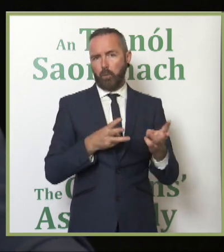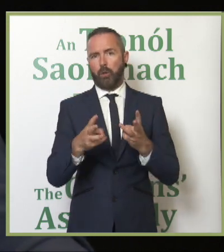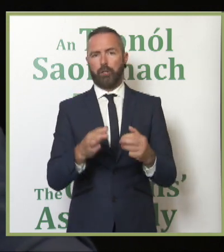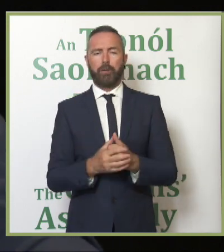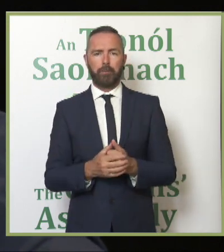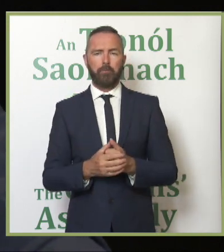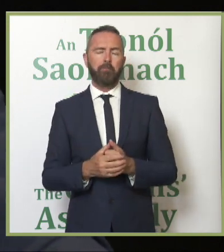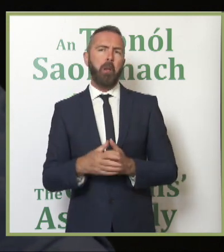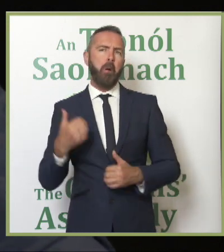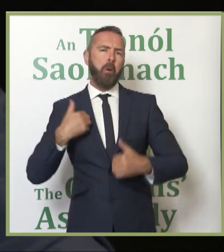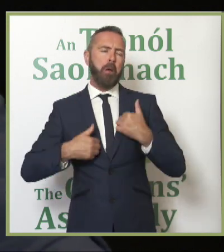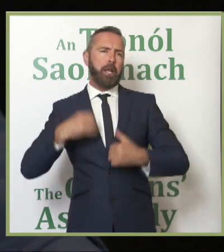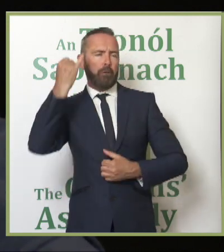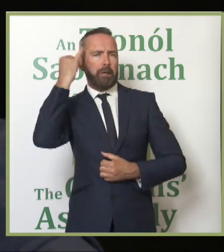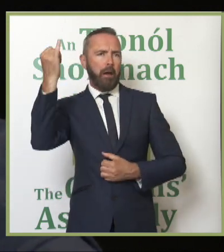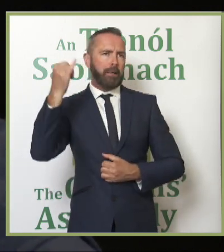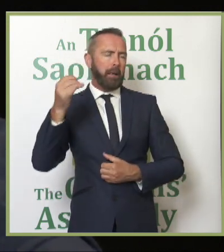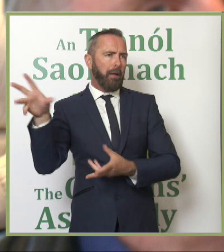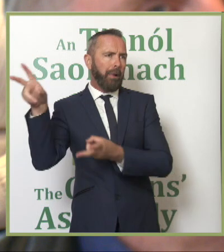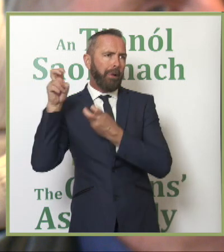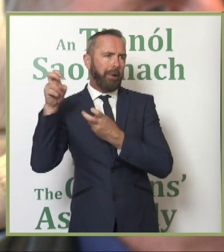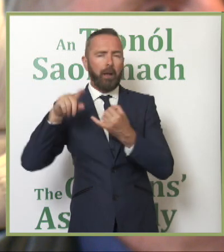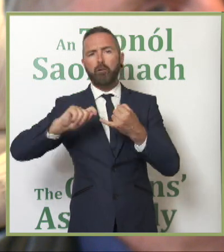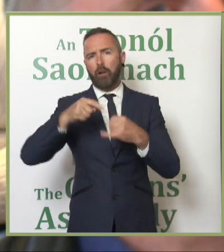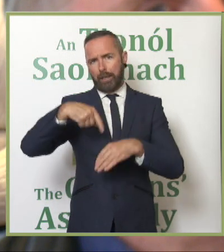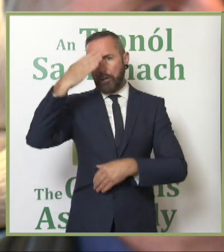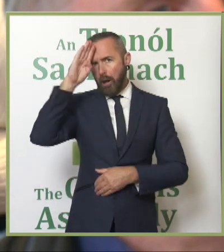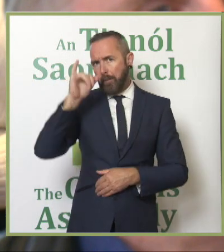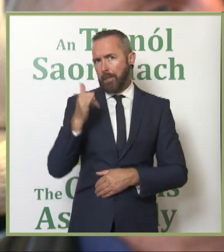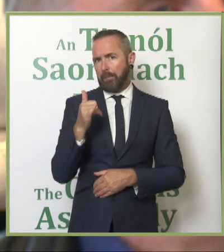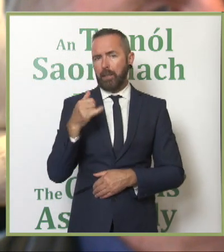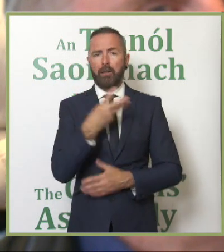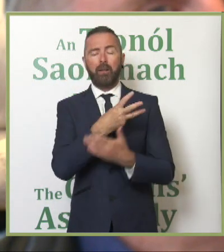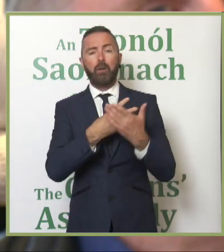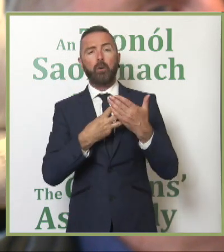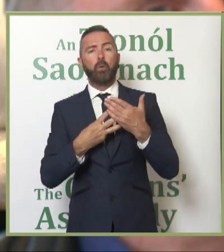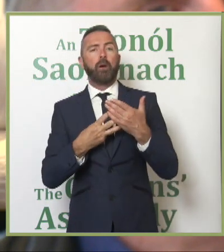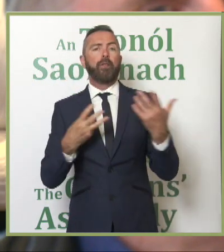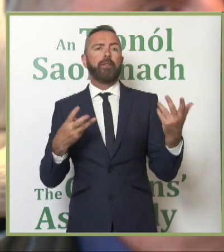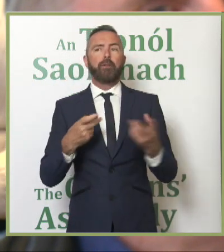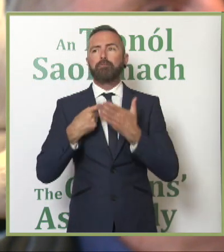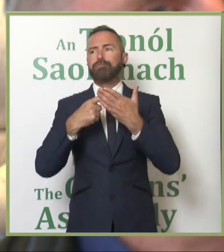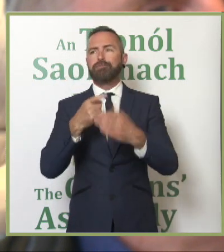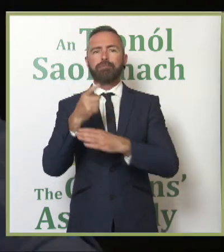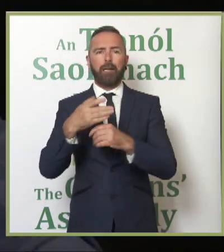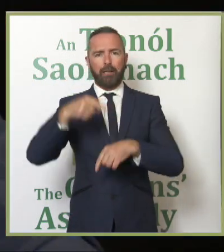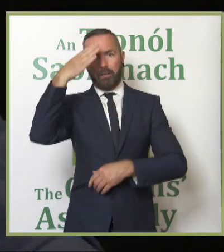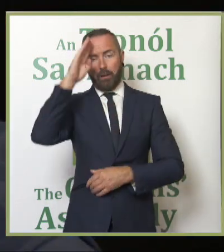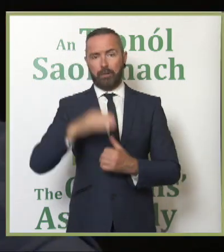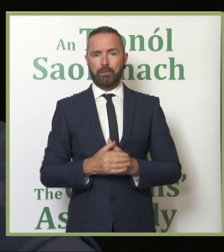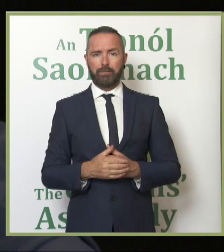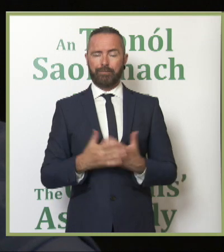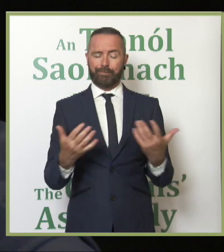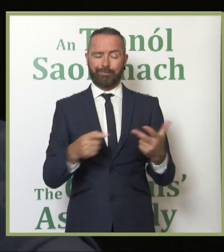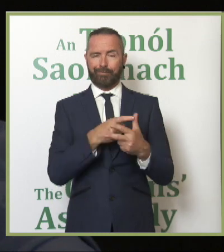say, that's an interesting idea, that could be really well worth trying out in Ireland, or that could be really well worth recommending. Now, not everybody at